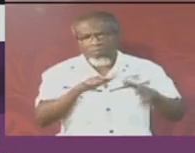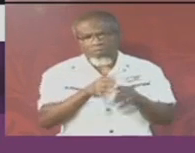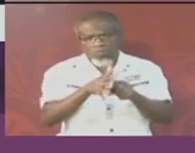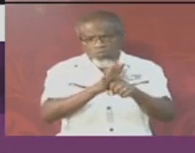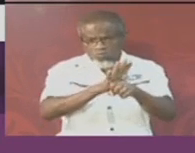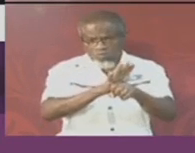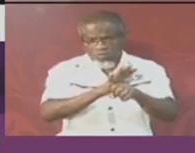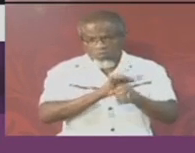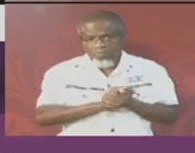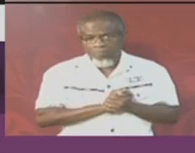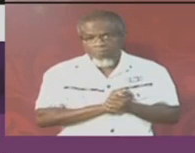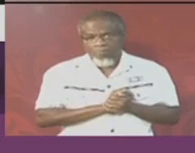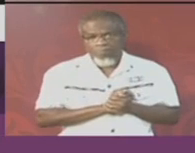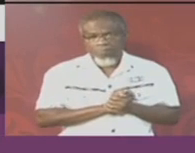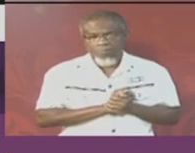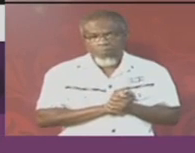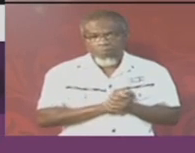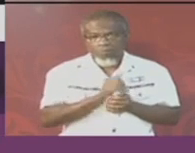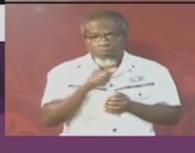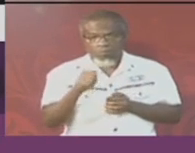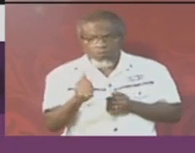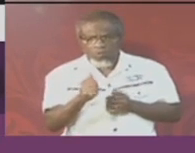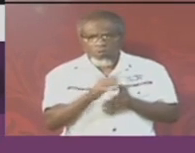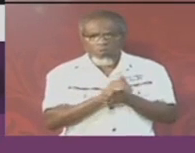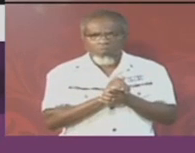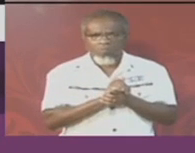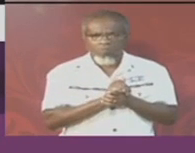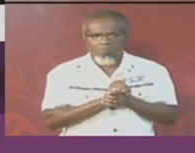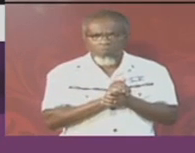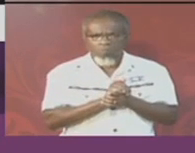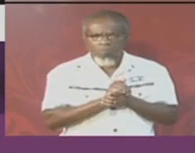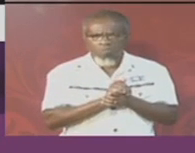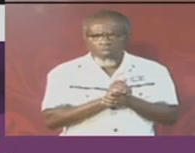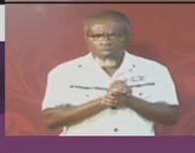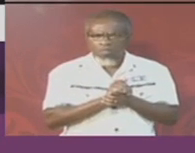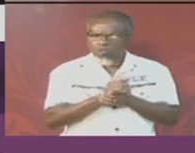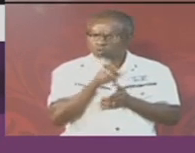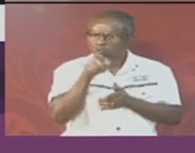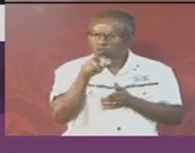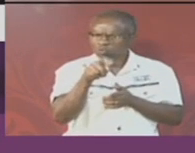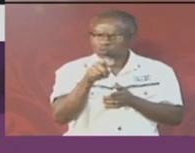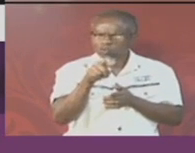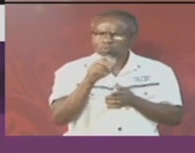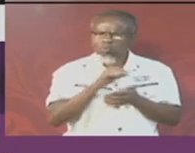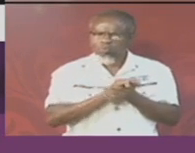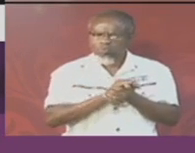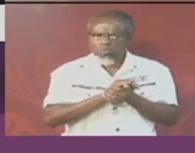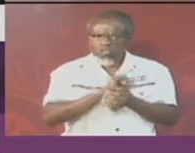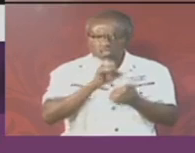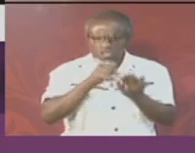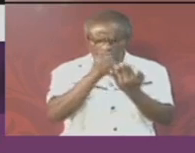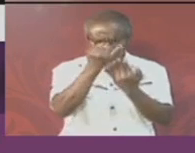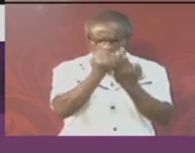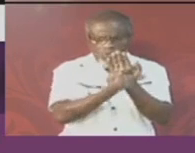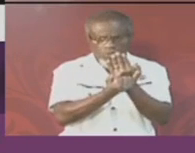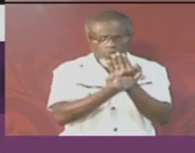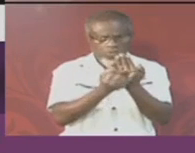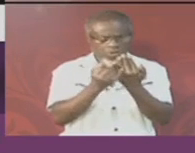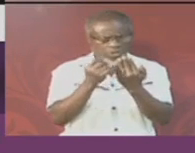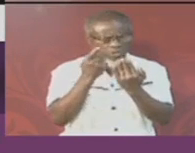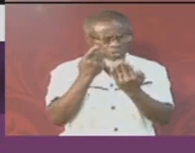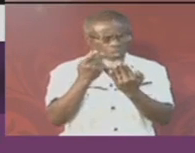asked, are you in January, sorry, let me start over, in January, a new repatriation system, a new application system